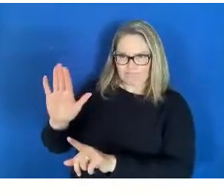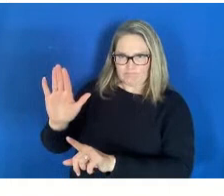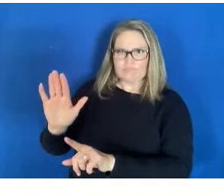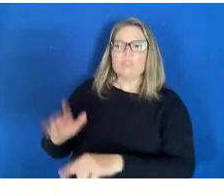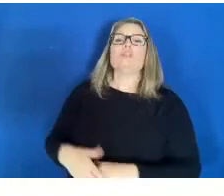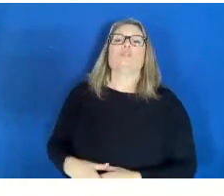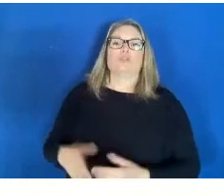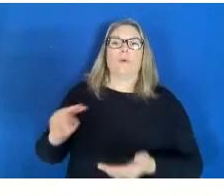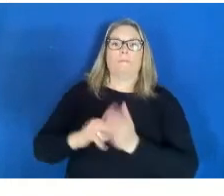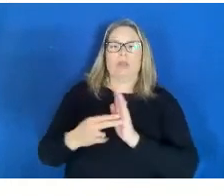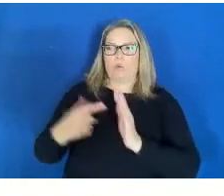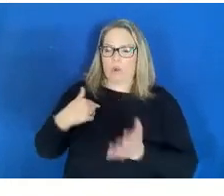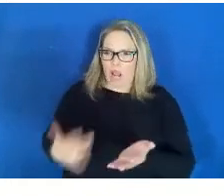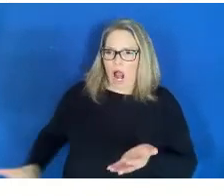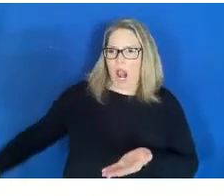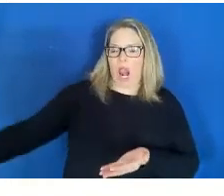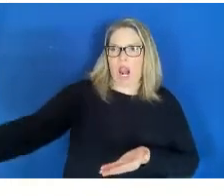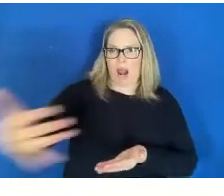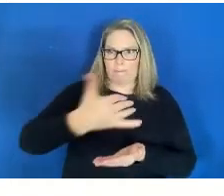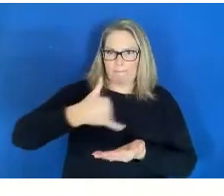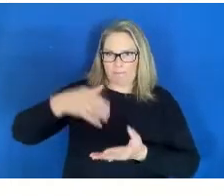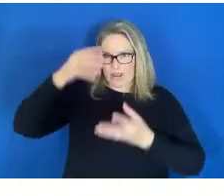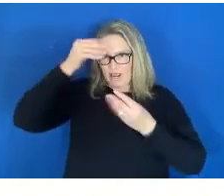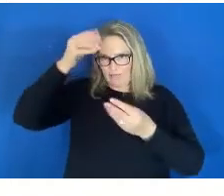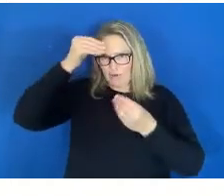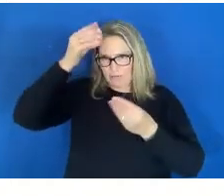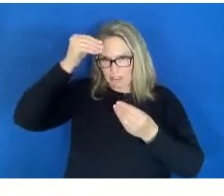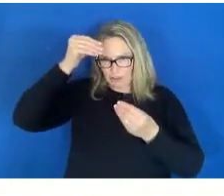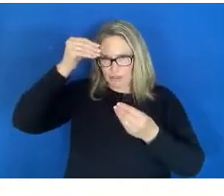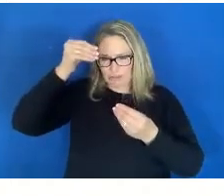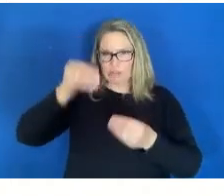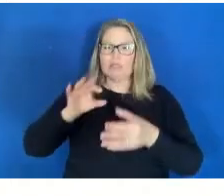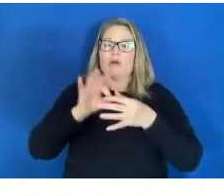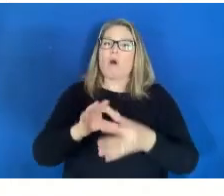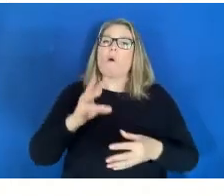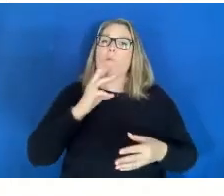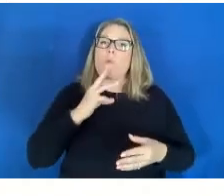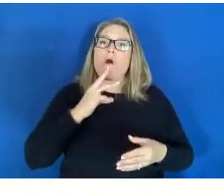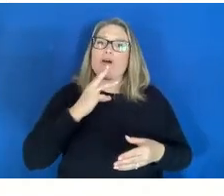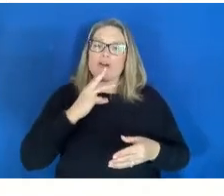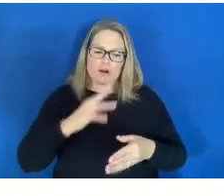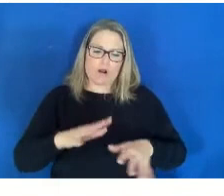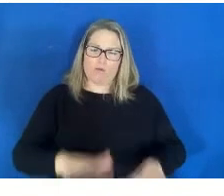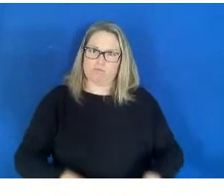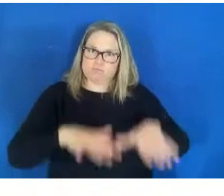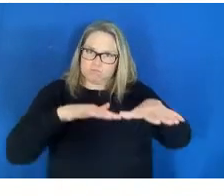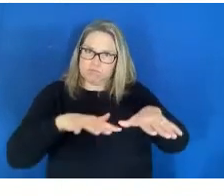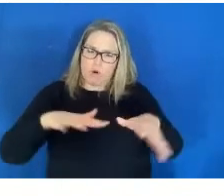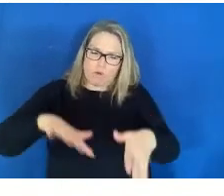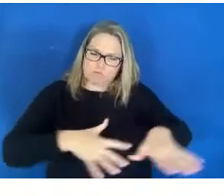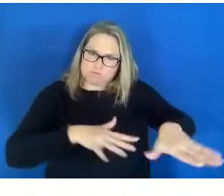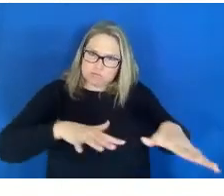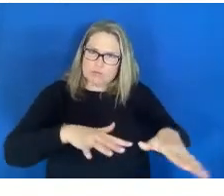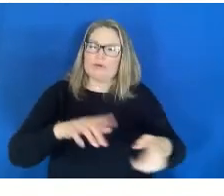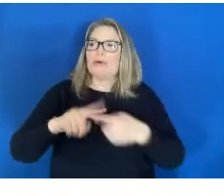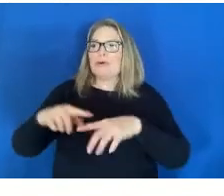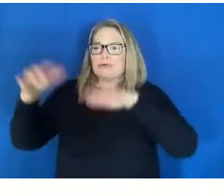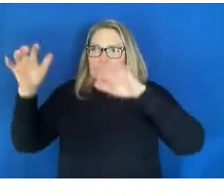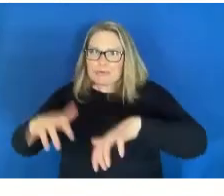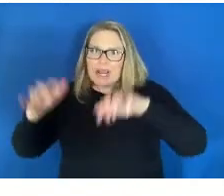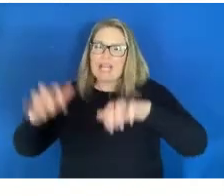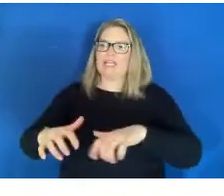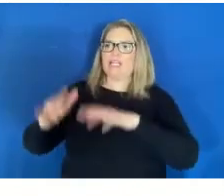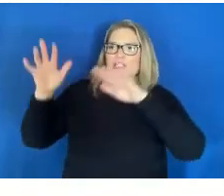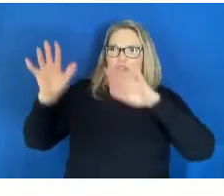for collecting and compiling data such as water levels and flows, precipitation, temperature, snow